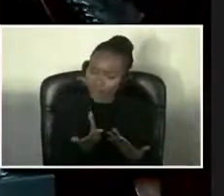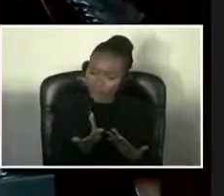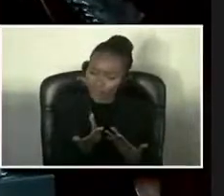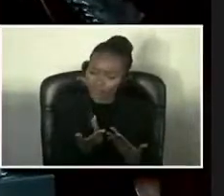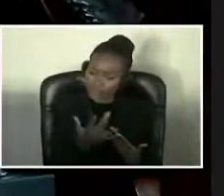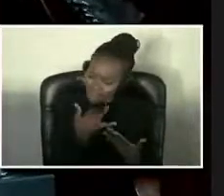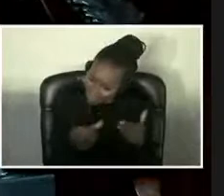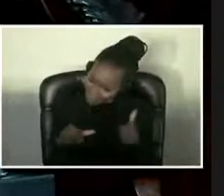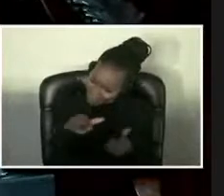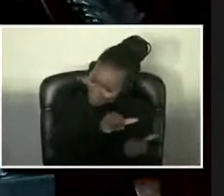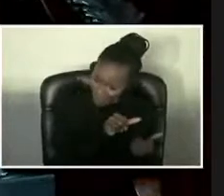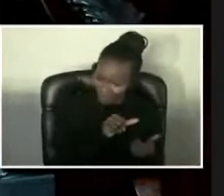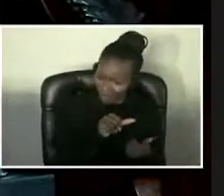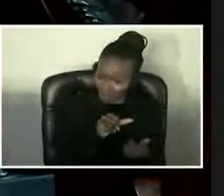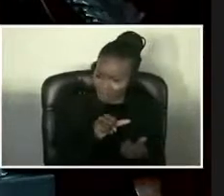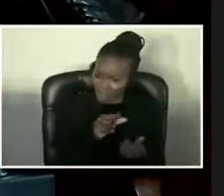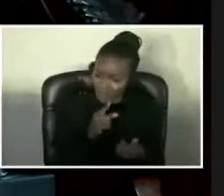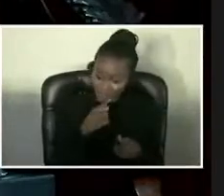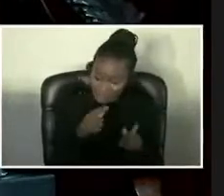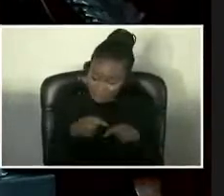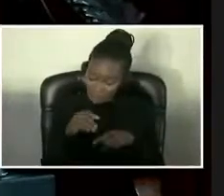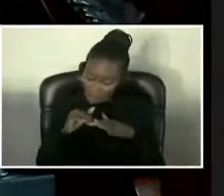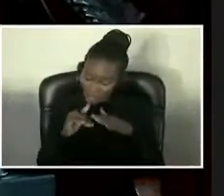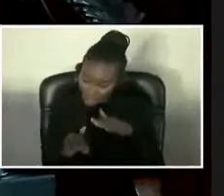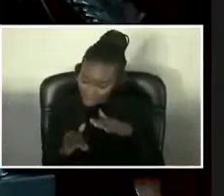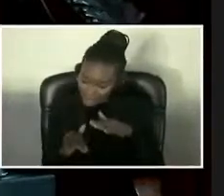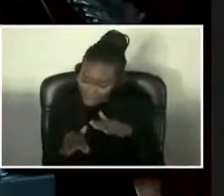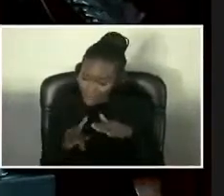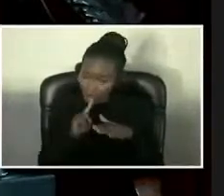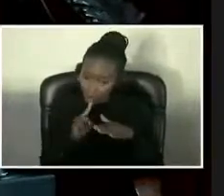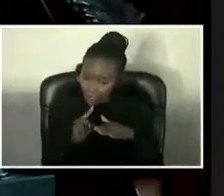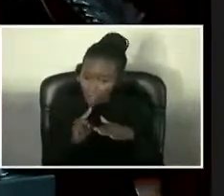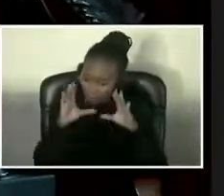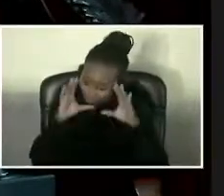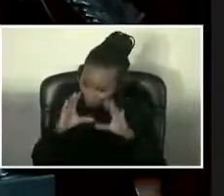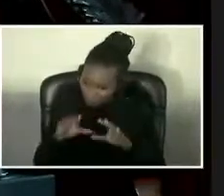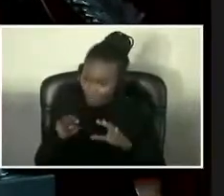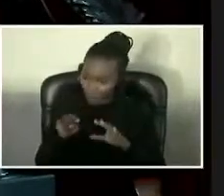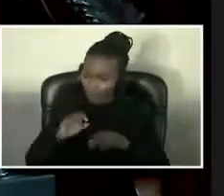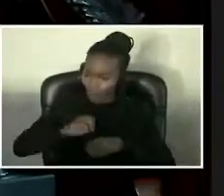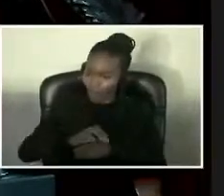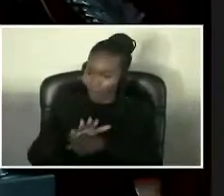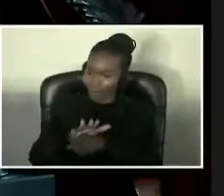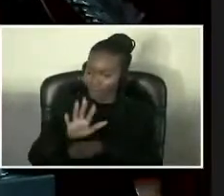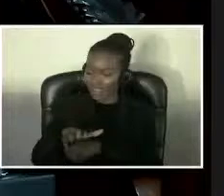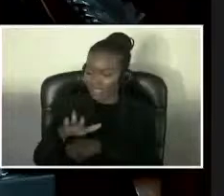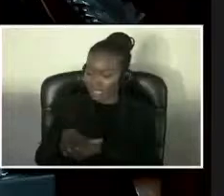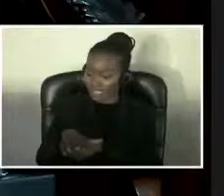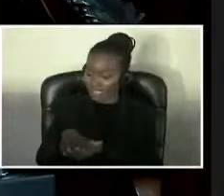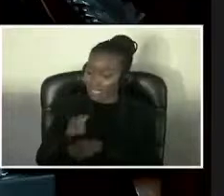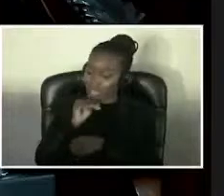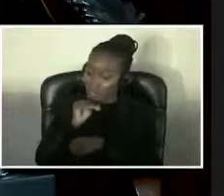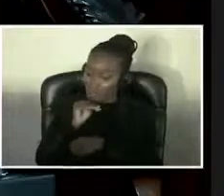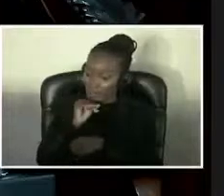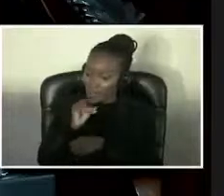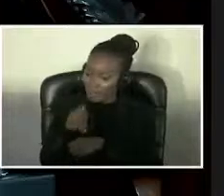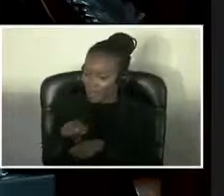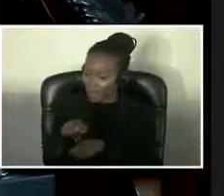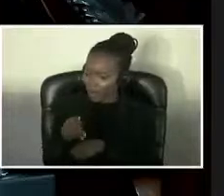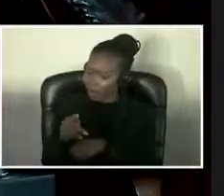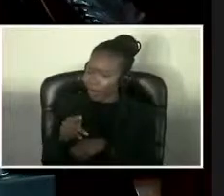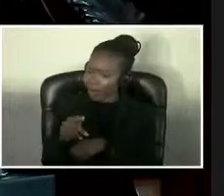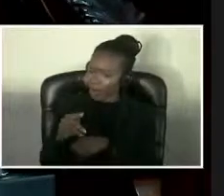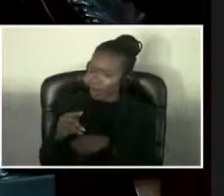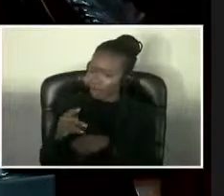had to go back they had to go back because they were purely meant for conflict 19. so we couldn't use them for